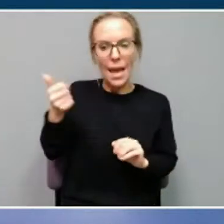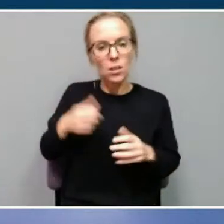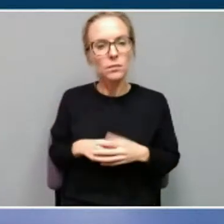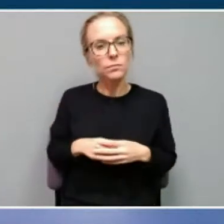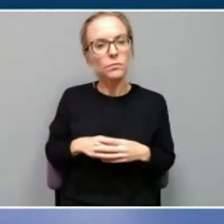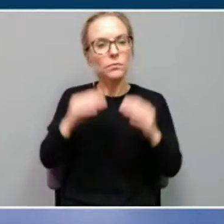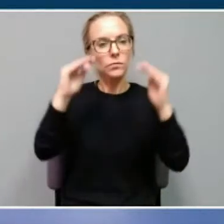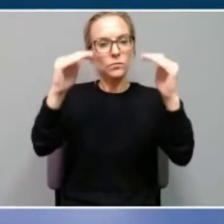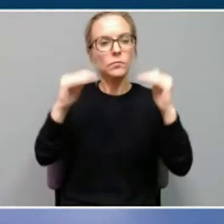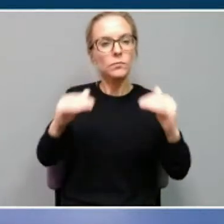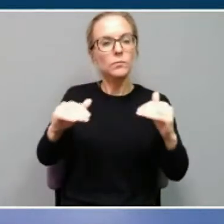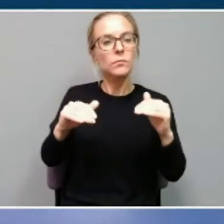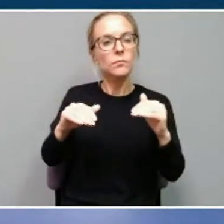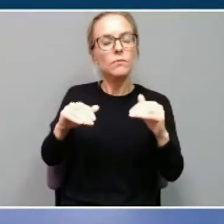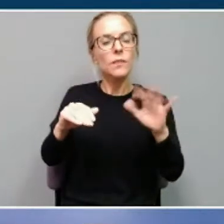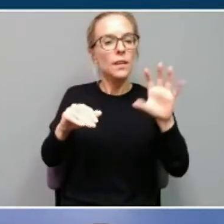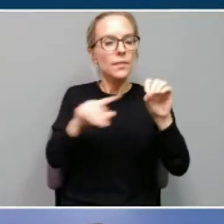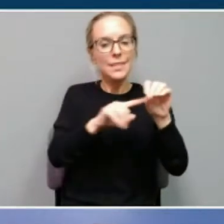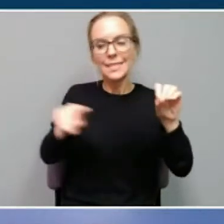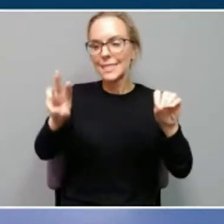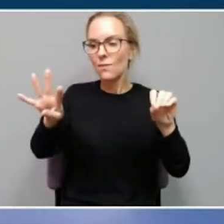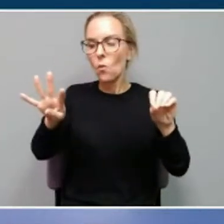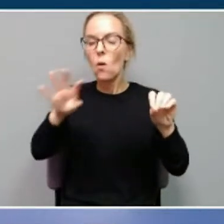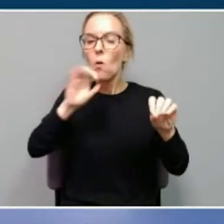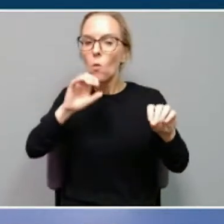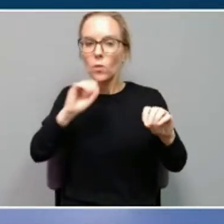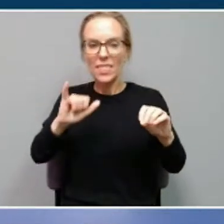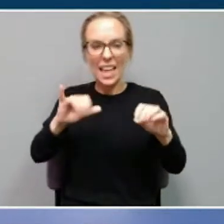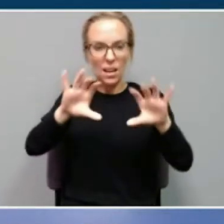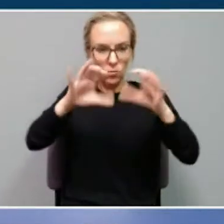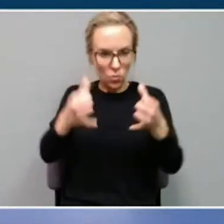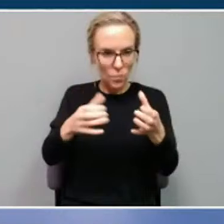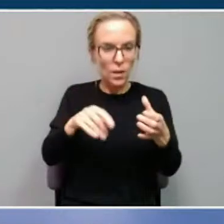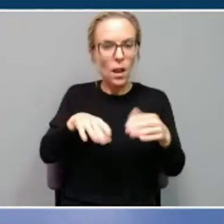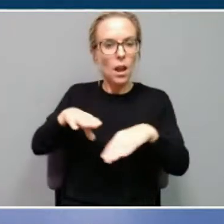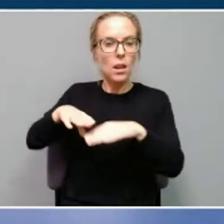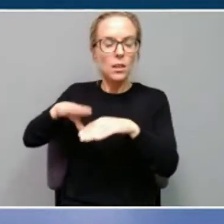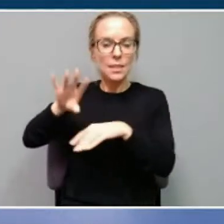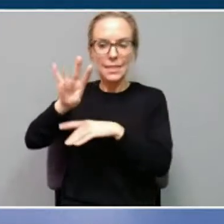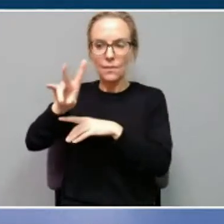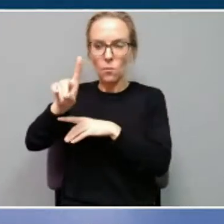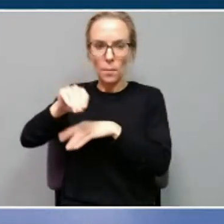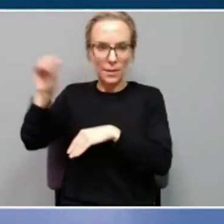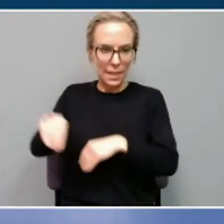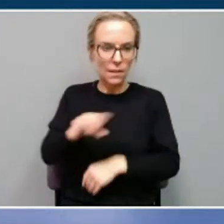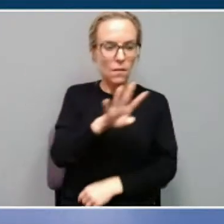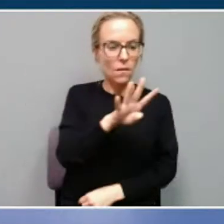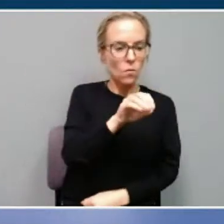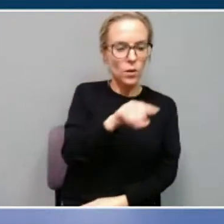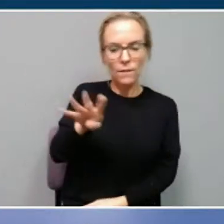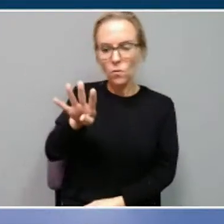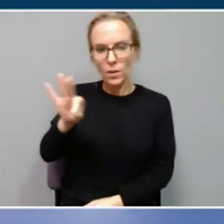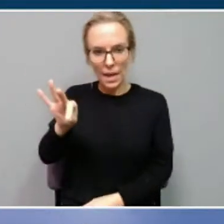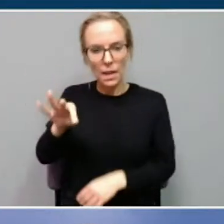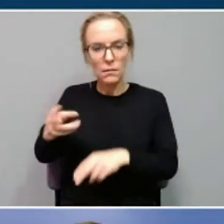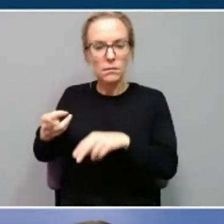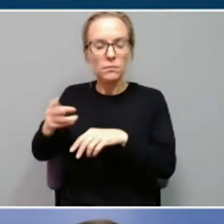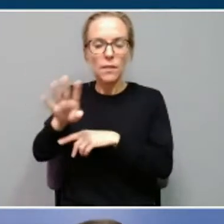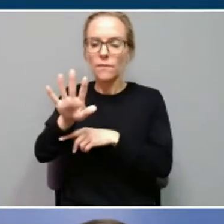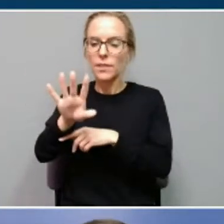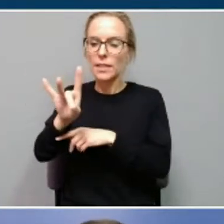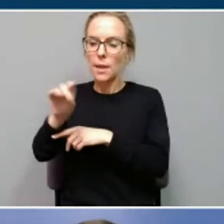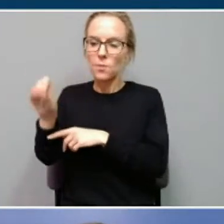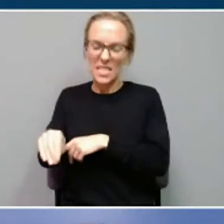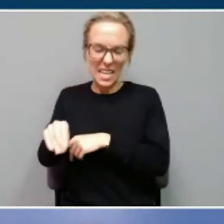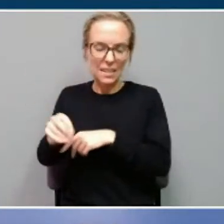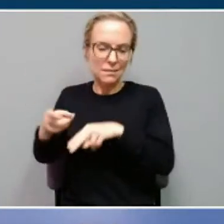50 to 64, up 1% to 71. Please keep going. 40 to 49, up 1% to 58, but a